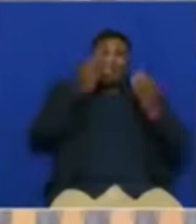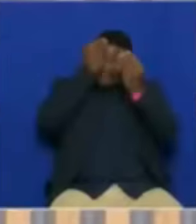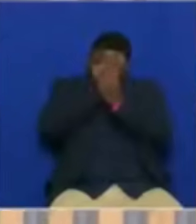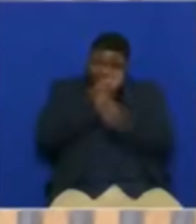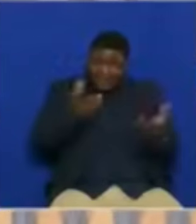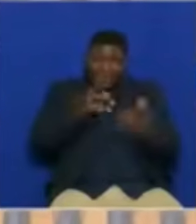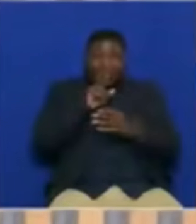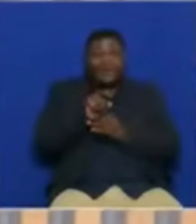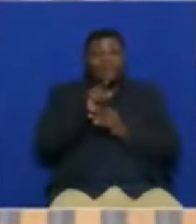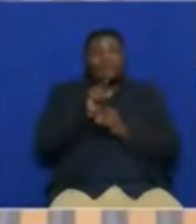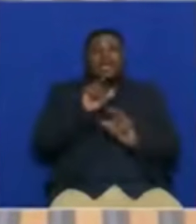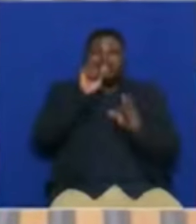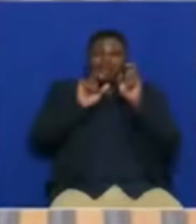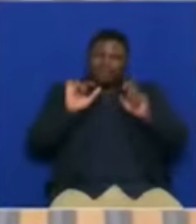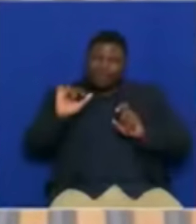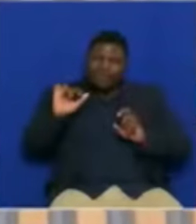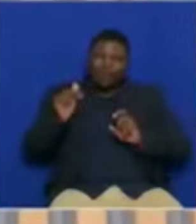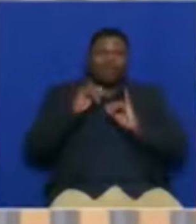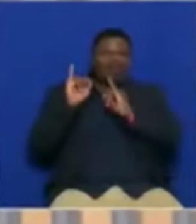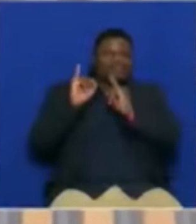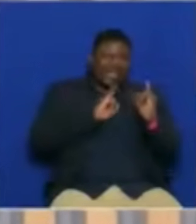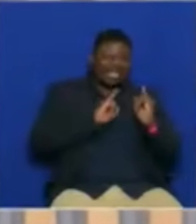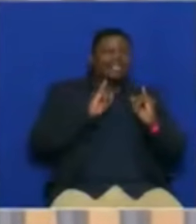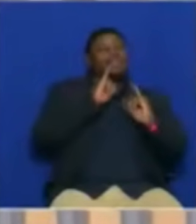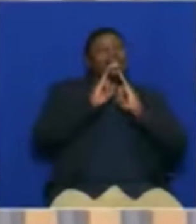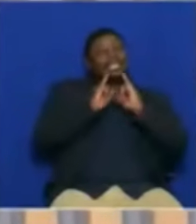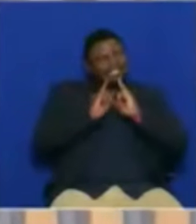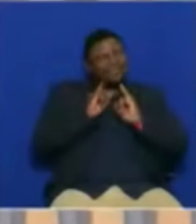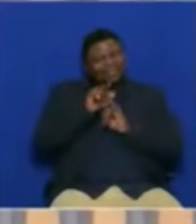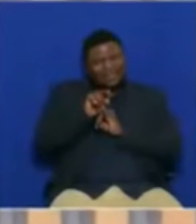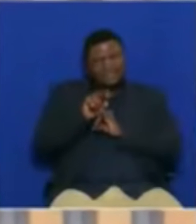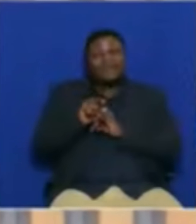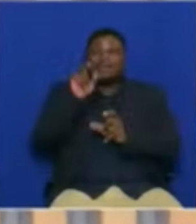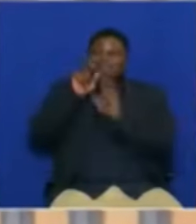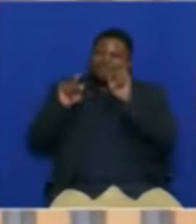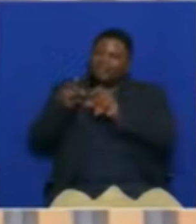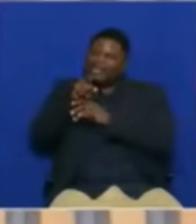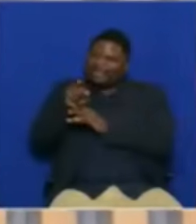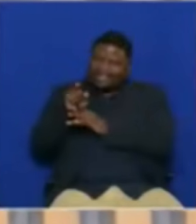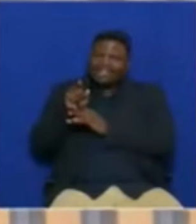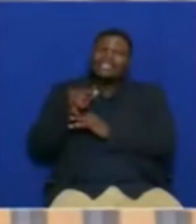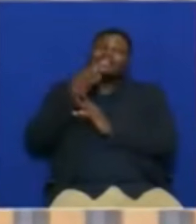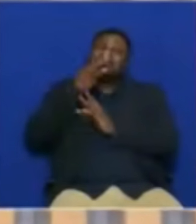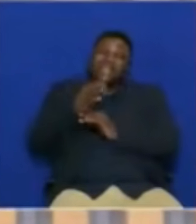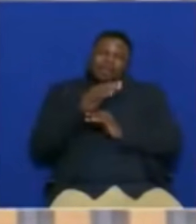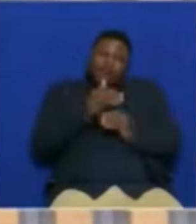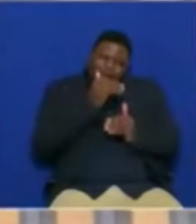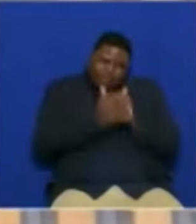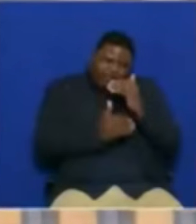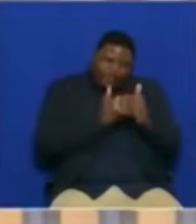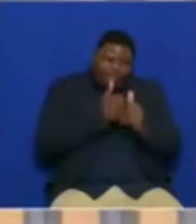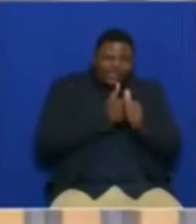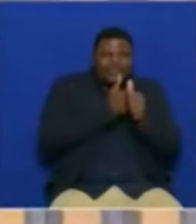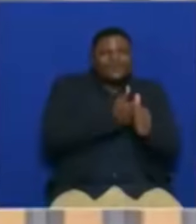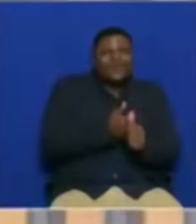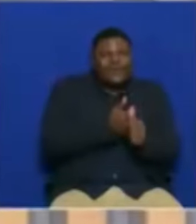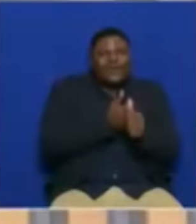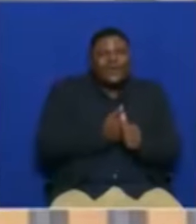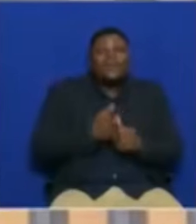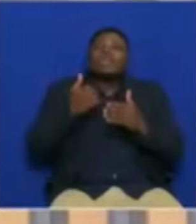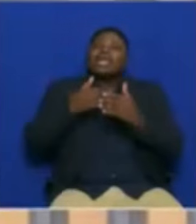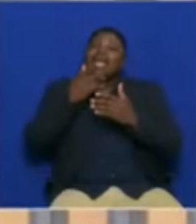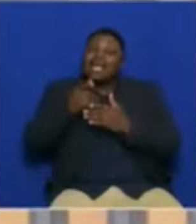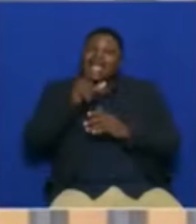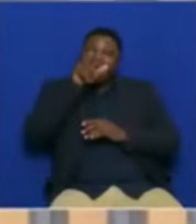it, and that's the person you should contact. So it's not the case of candidates themselves doing